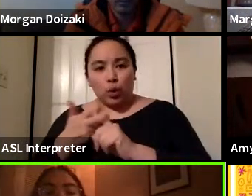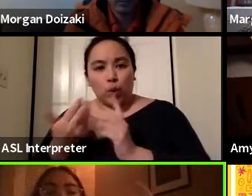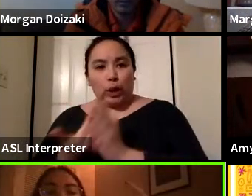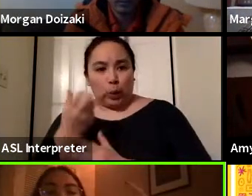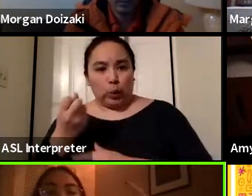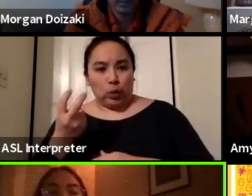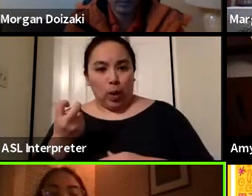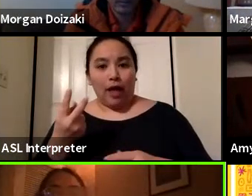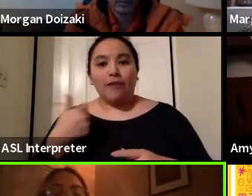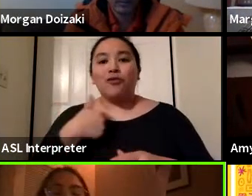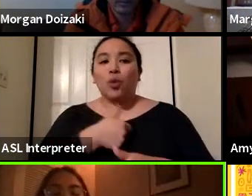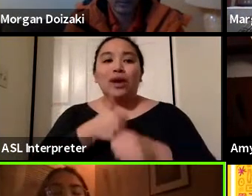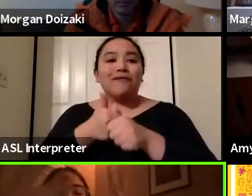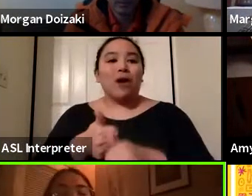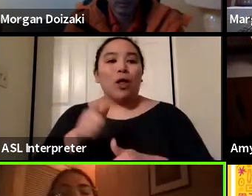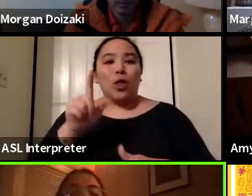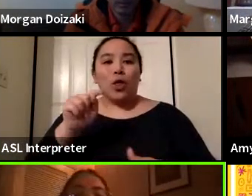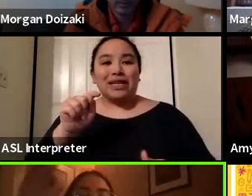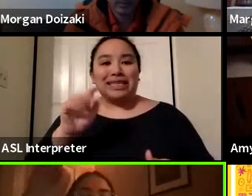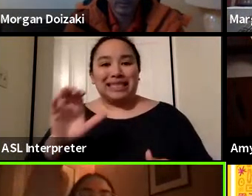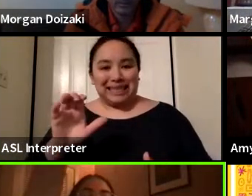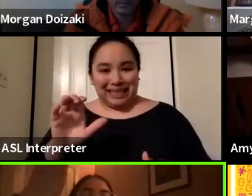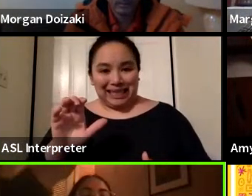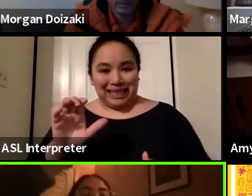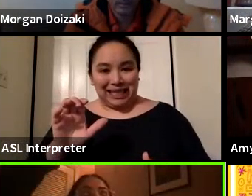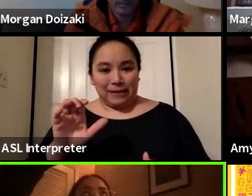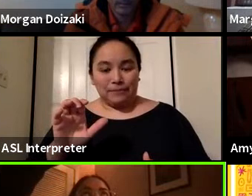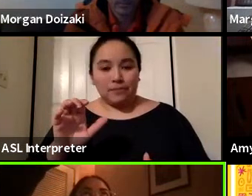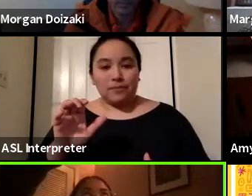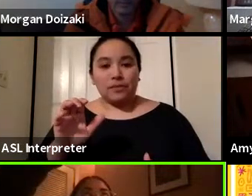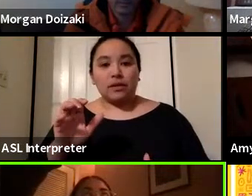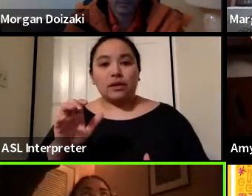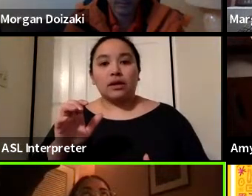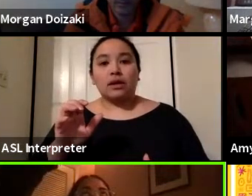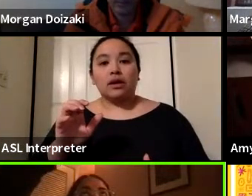year that TCC, their year that goes from